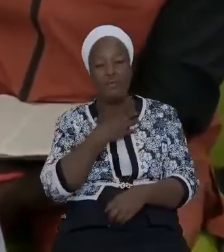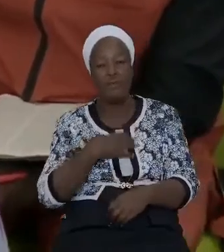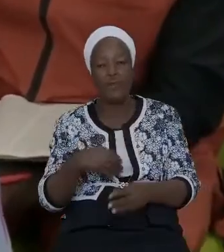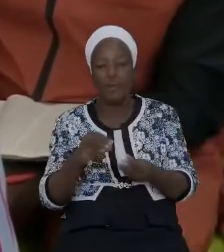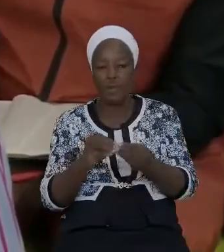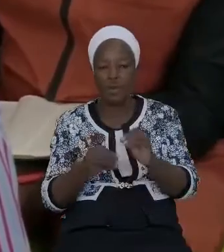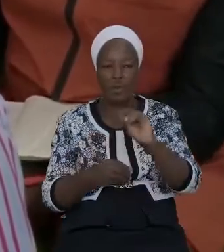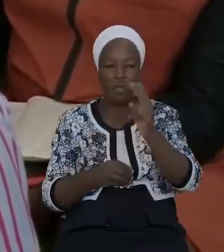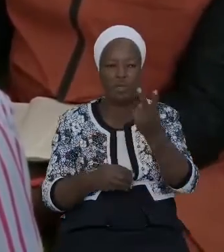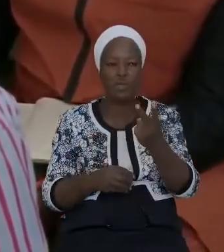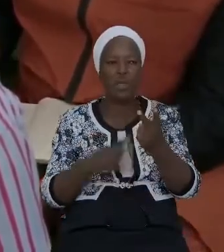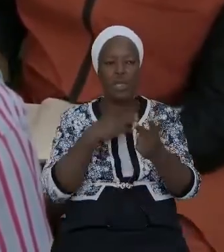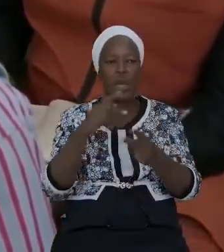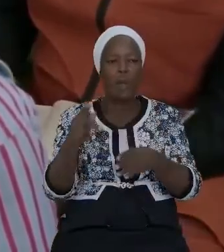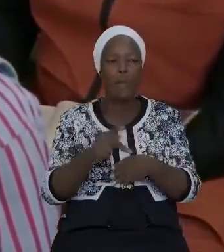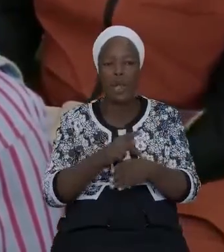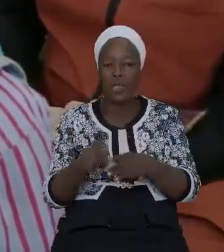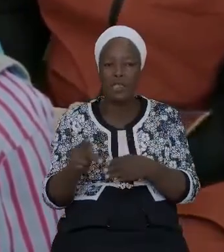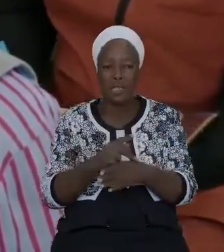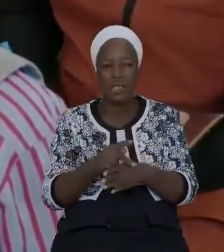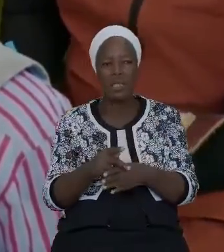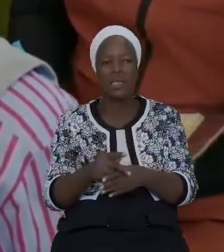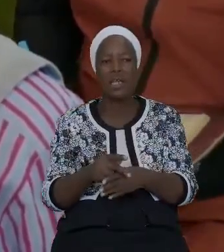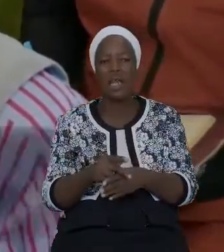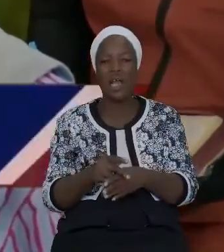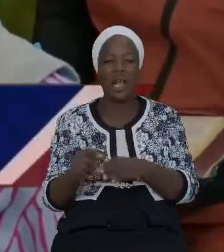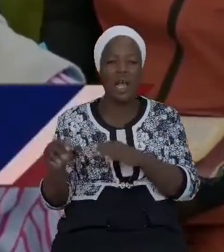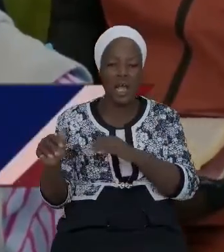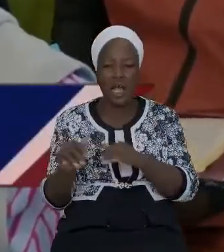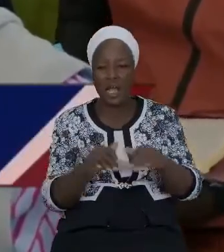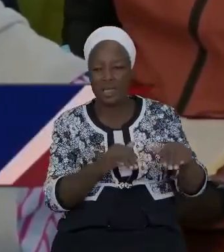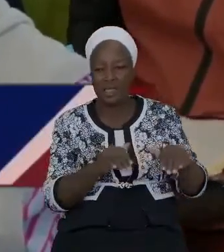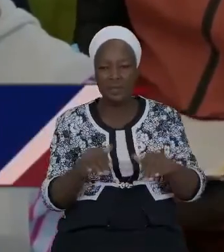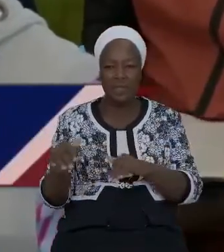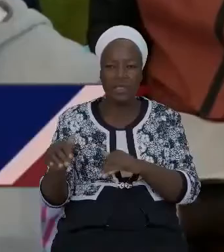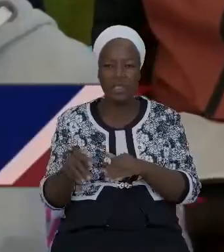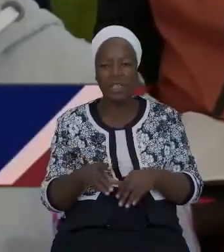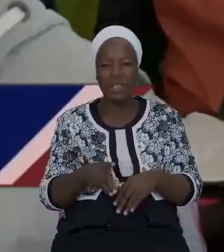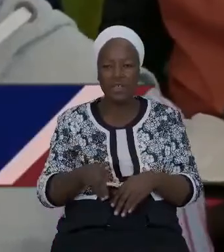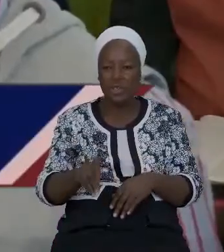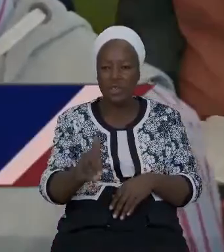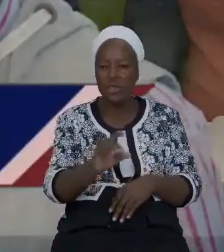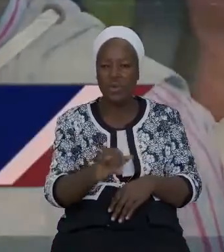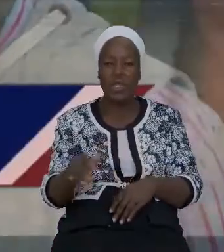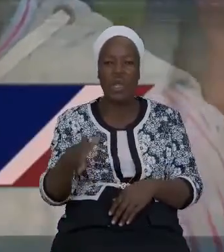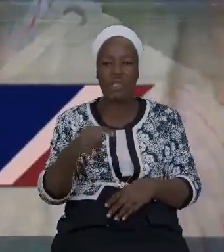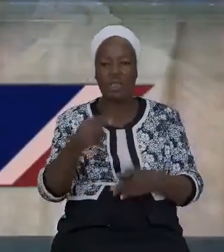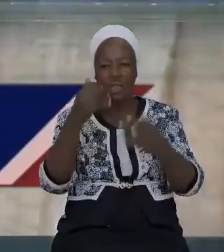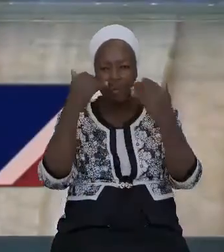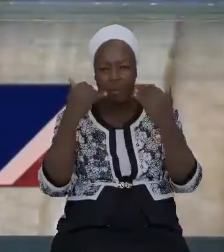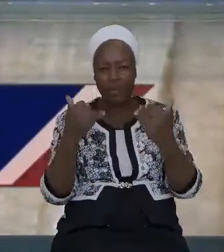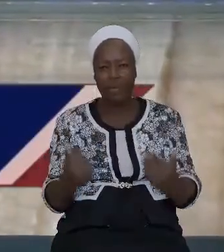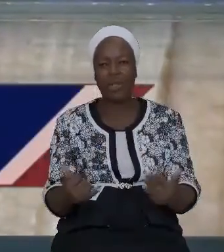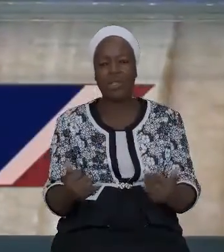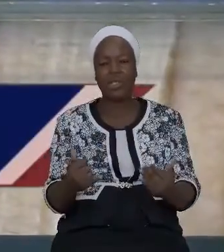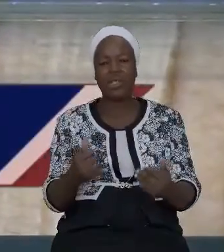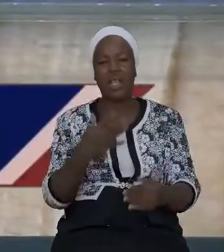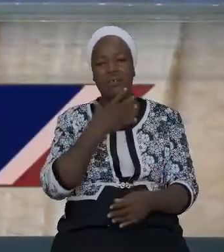here, practical activities during the present